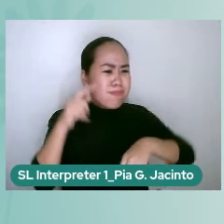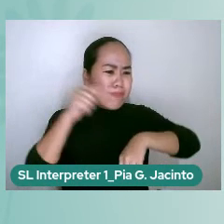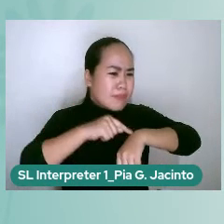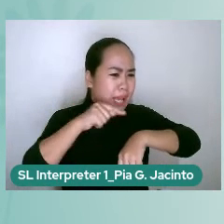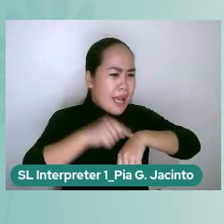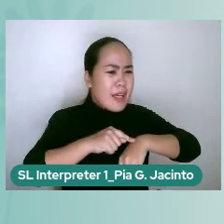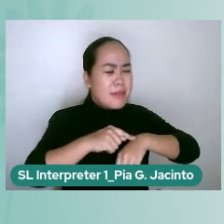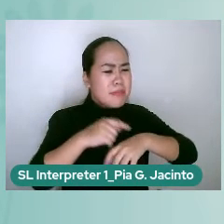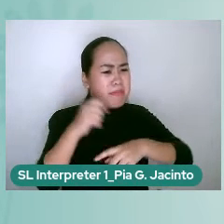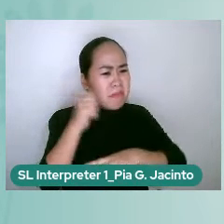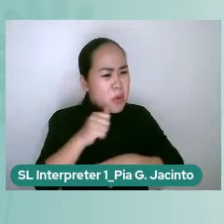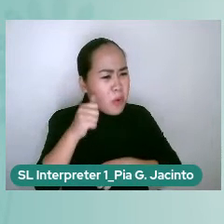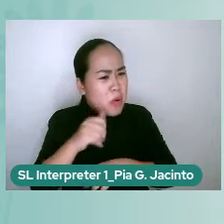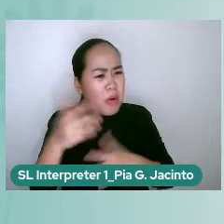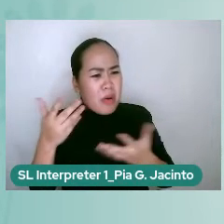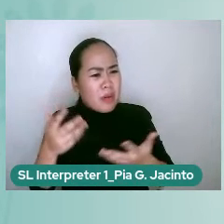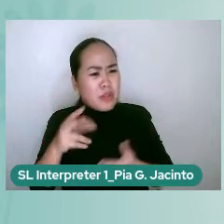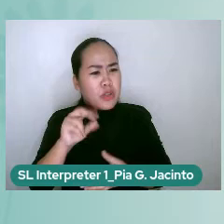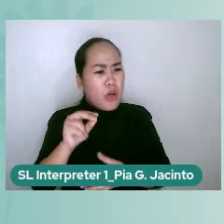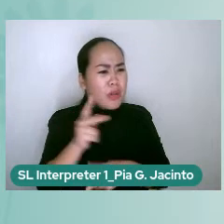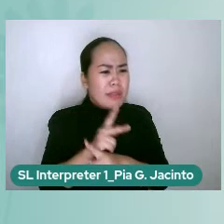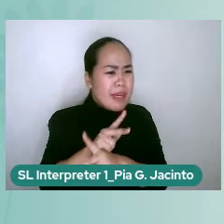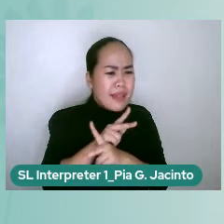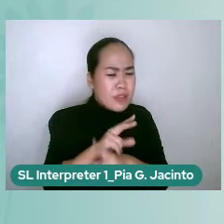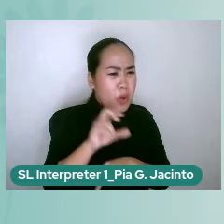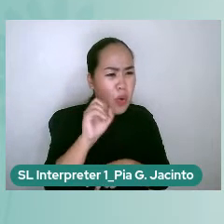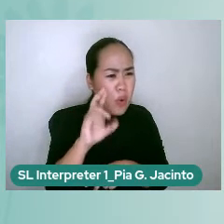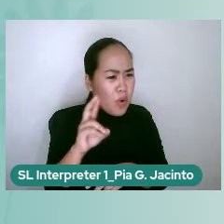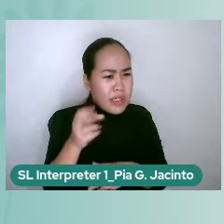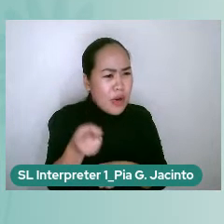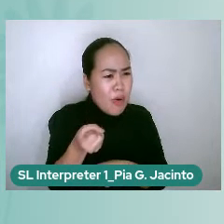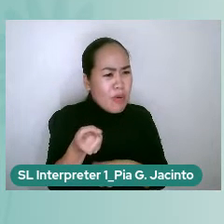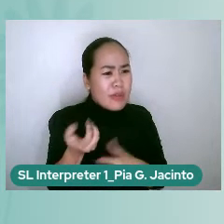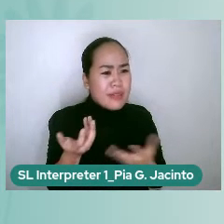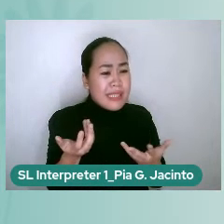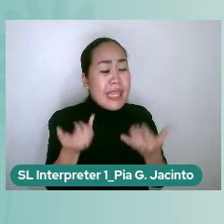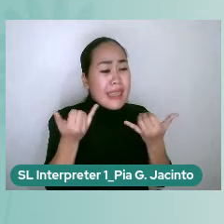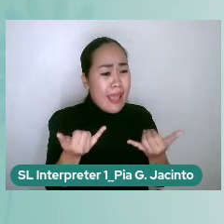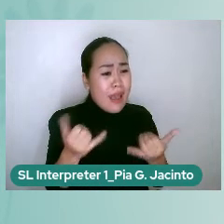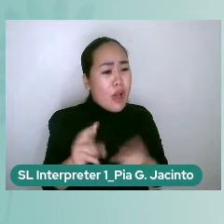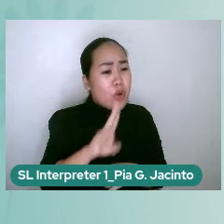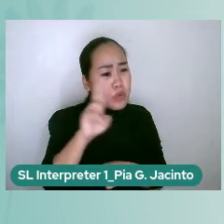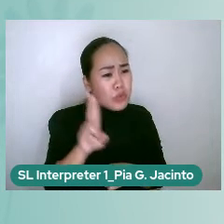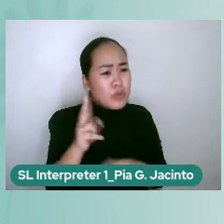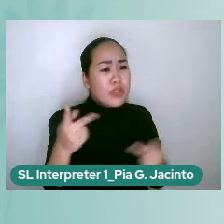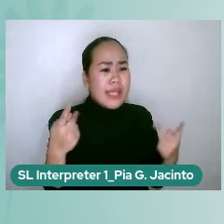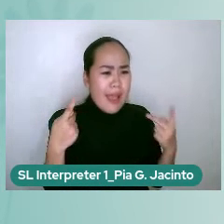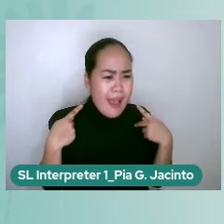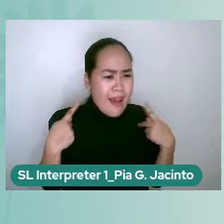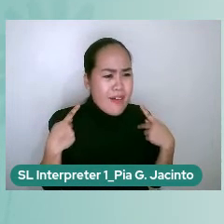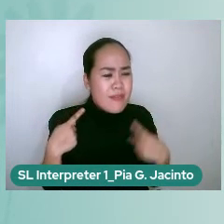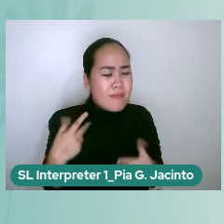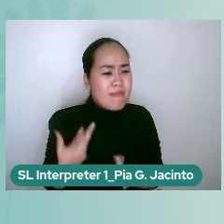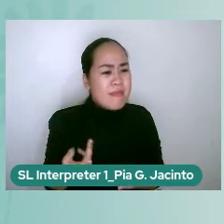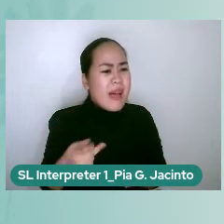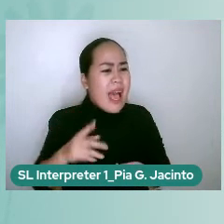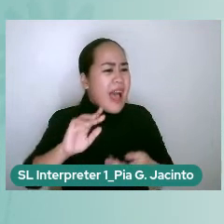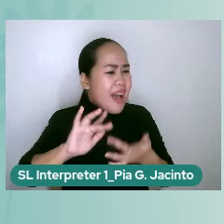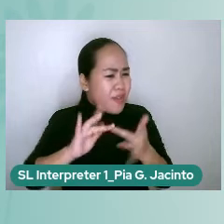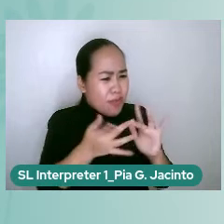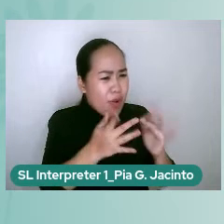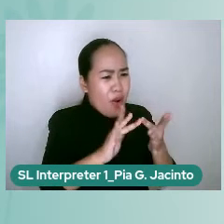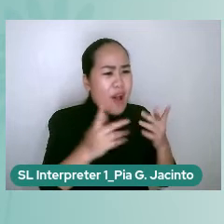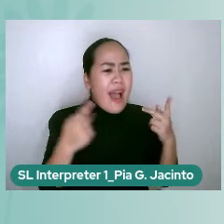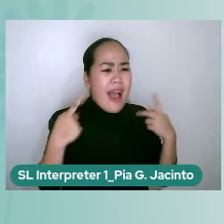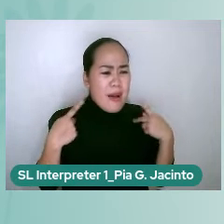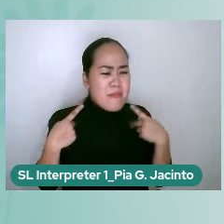day that can be prevented or avoided. We have the tools, we have the partners, we have the networks.